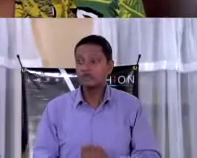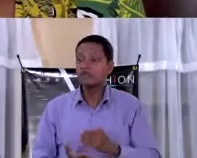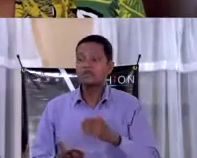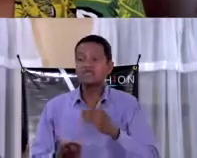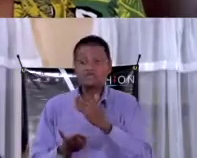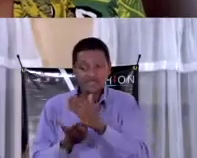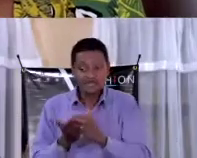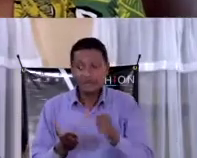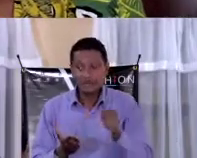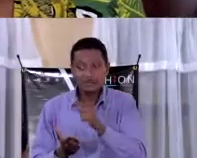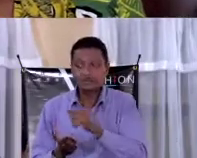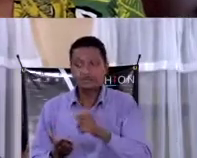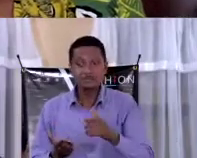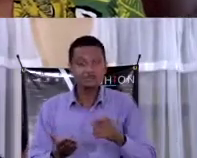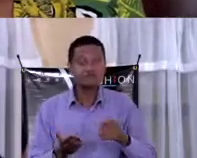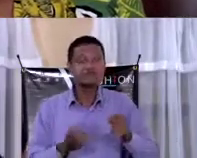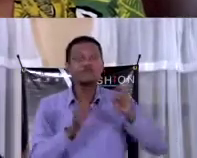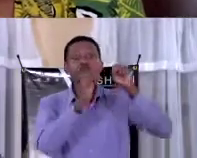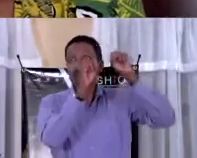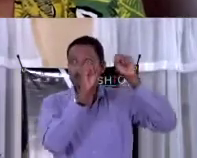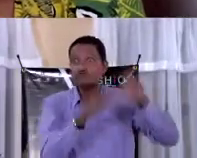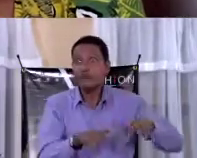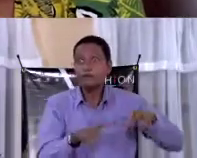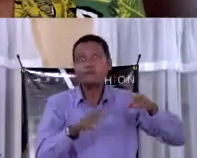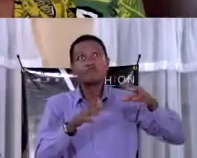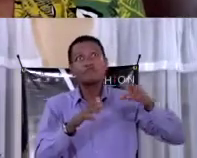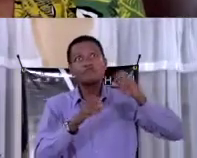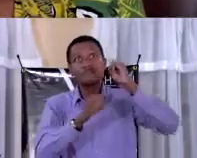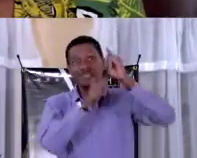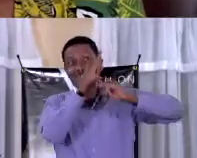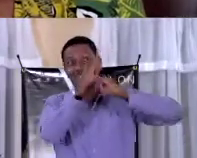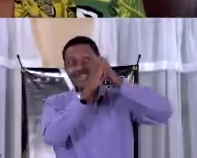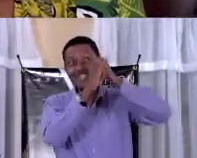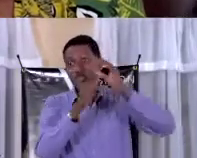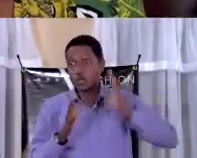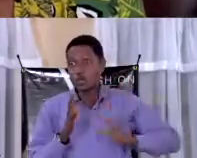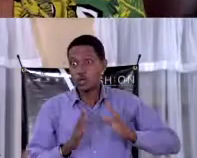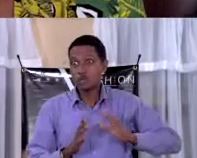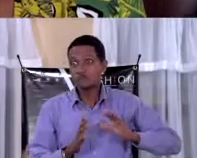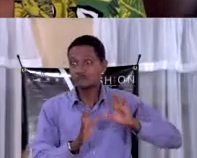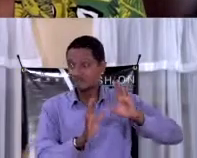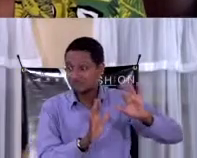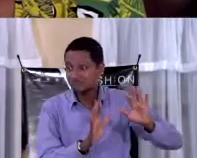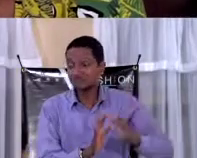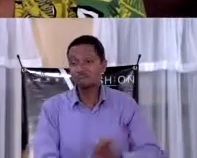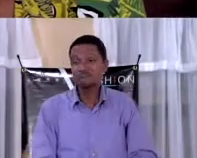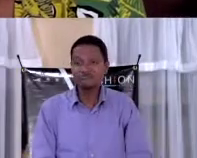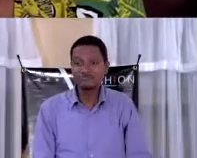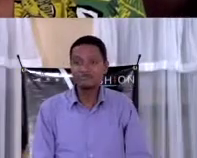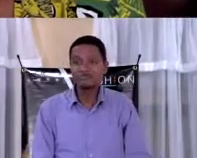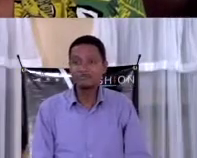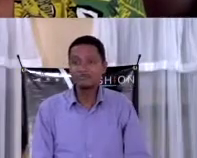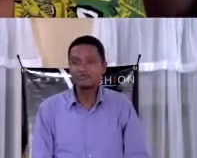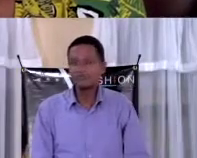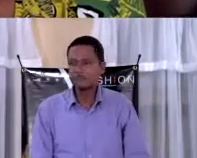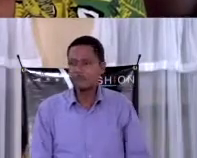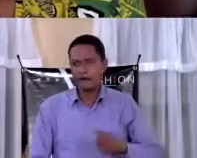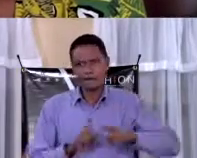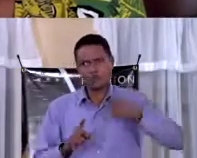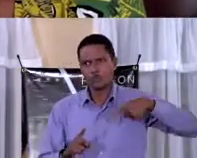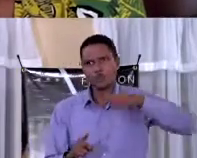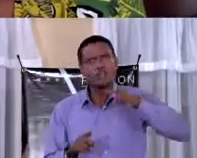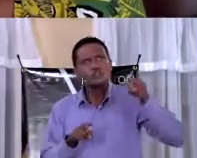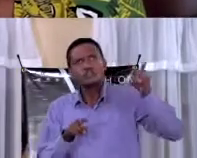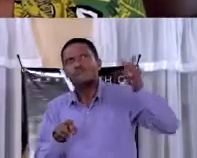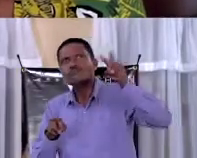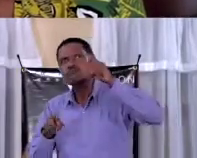look at it again as a mecca for aesthetic or for reference, or for relevance of creativity.